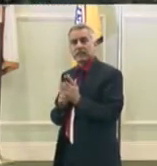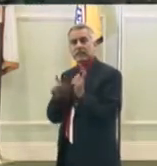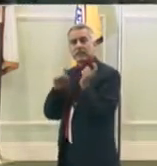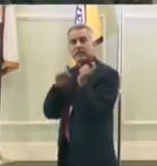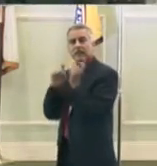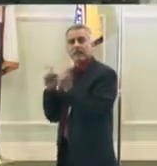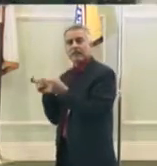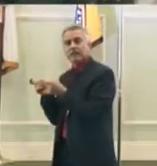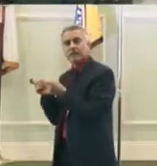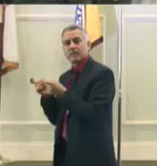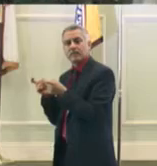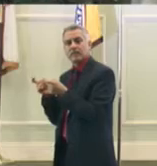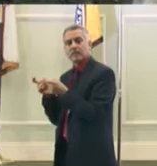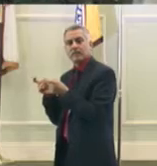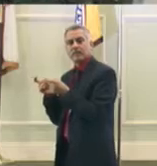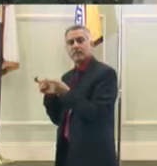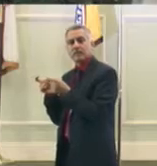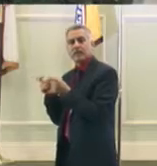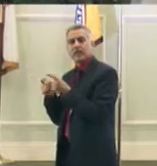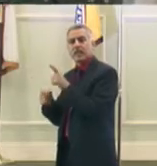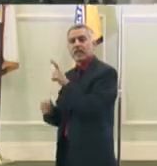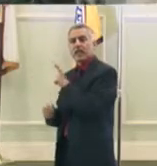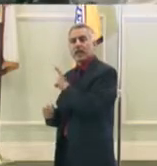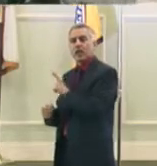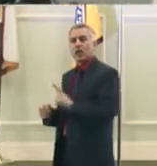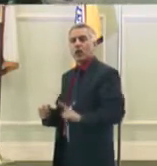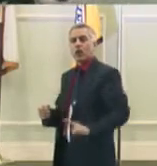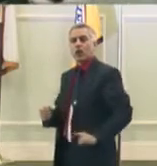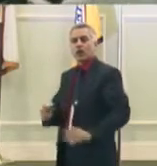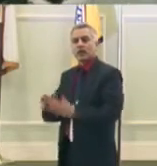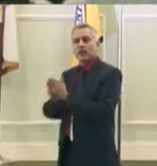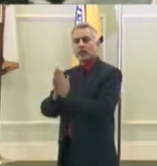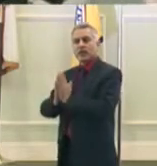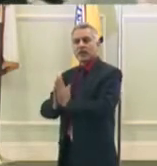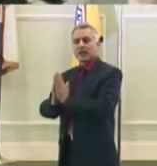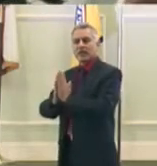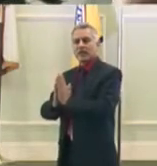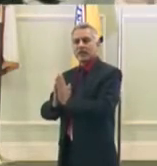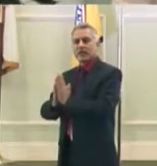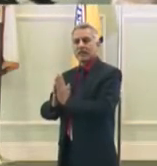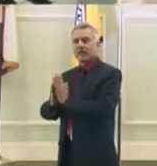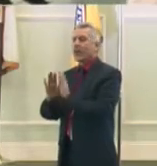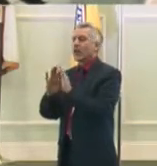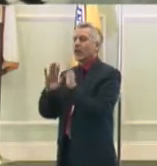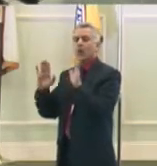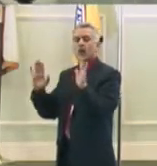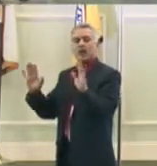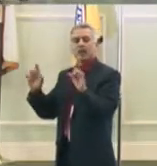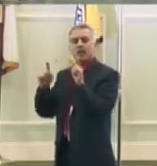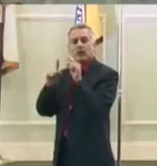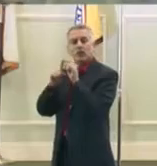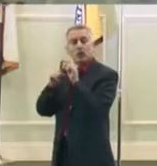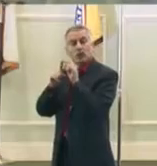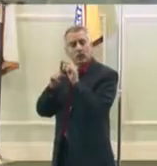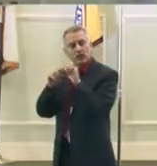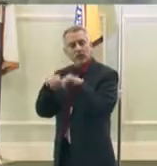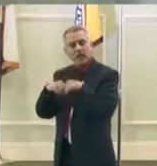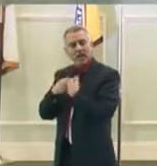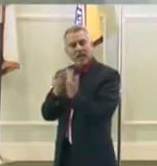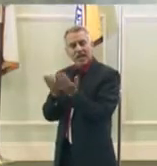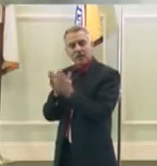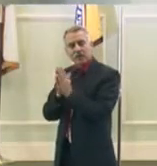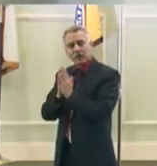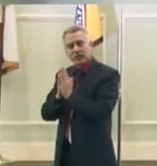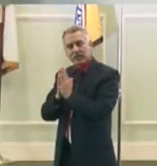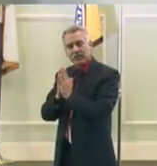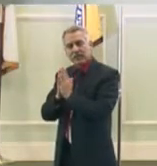give them? The Lord's Prayer. He gives them a wonderful, authentic template for how to pray. And it's very simple,